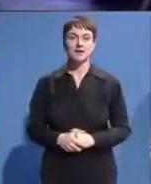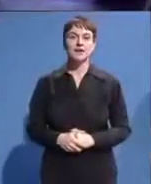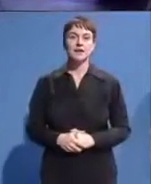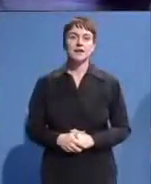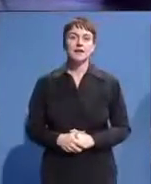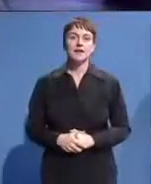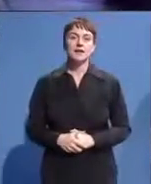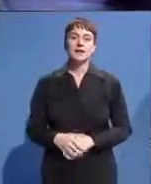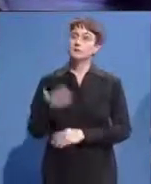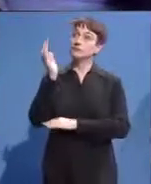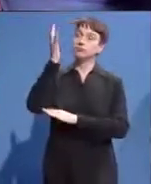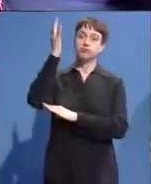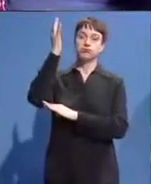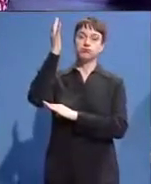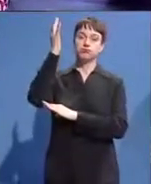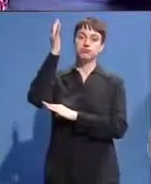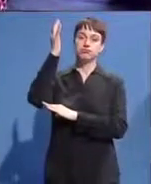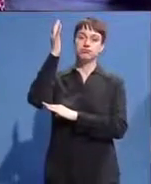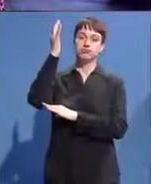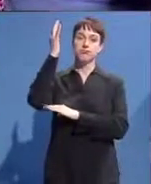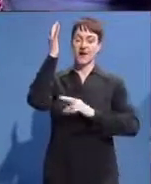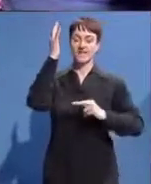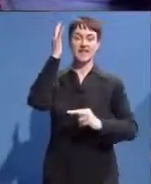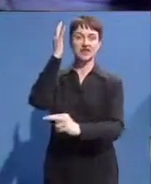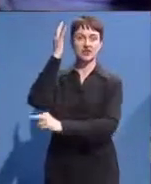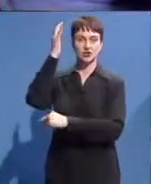When the tree that stands tall in the center of our village